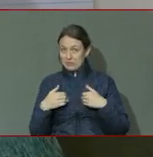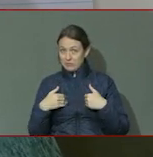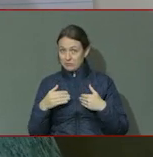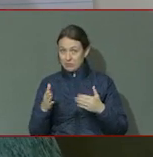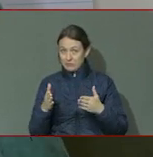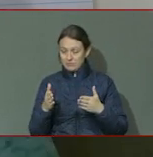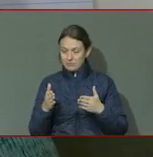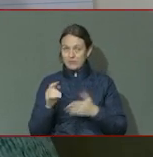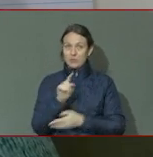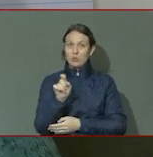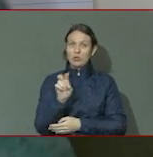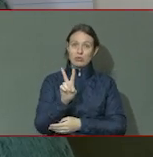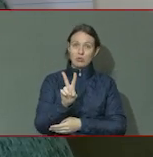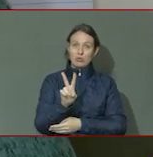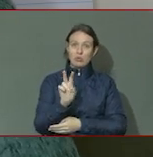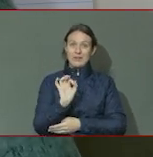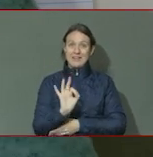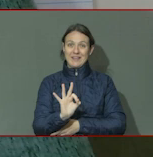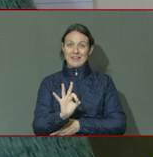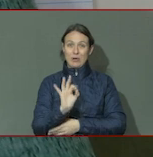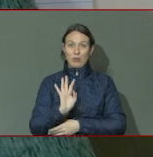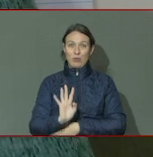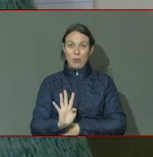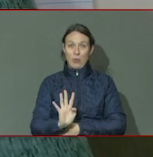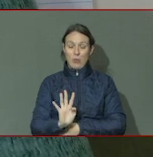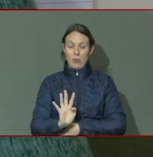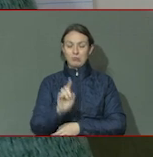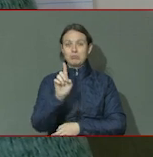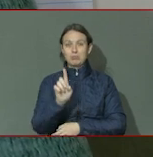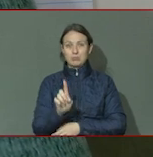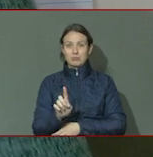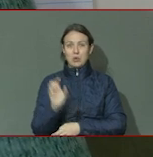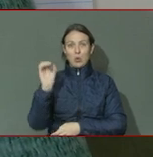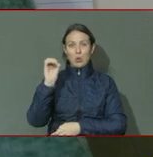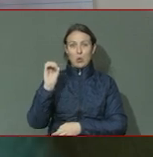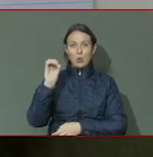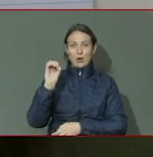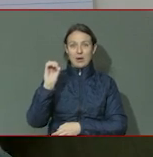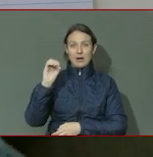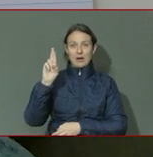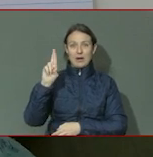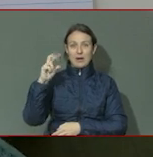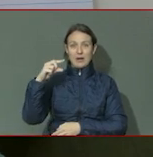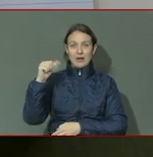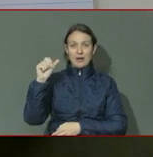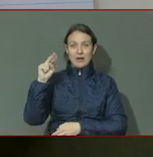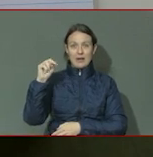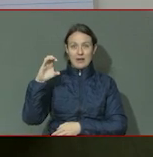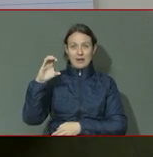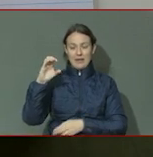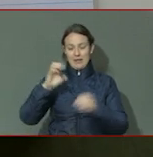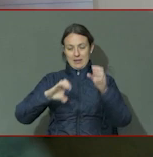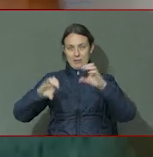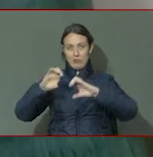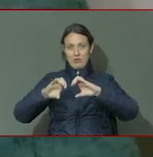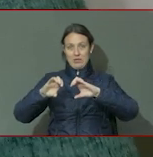Then question 2, 3, and 4, that is organic chemistry. Now, organic chemistry counts more